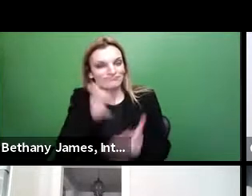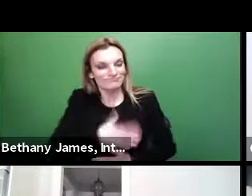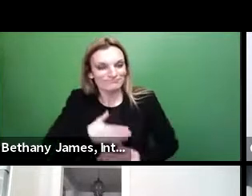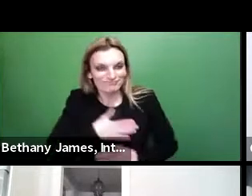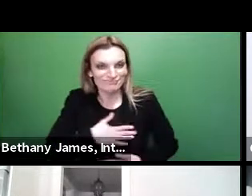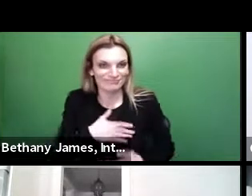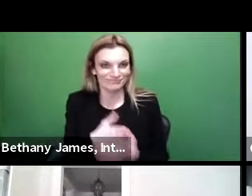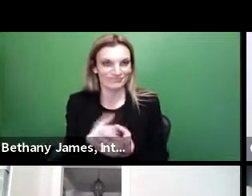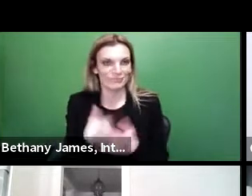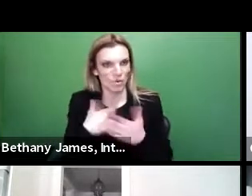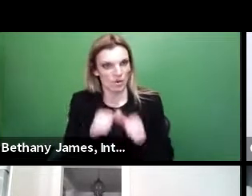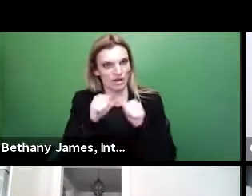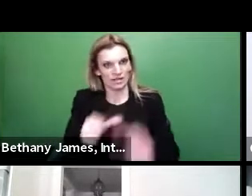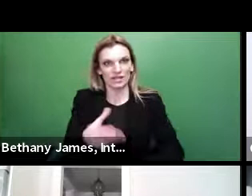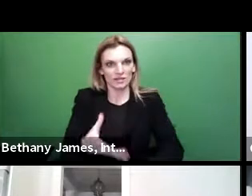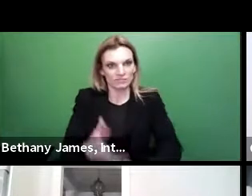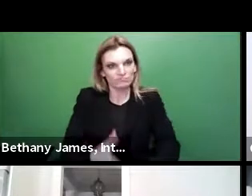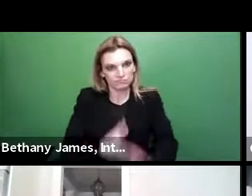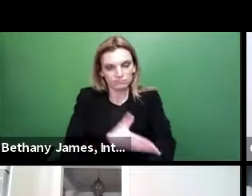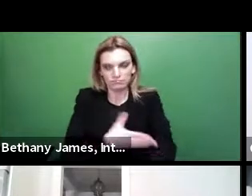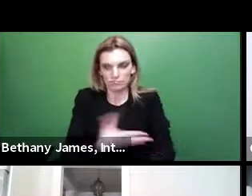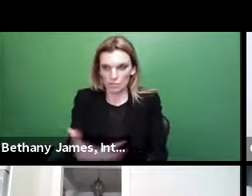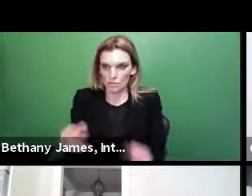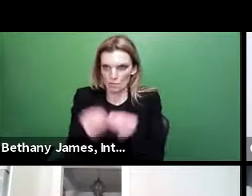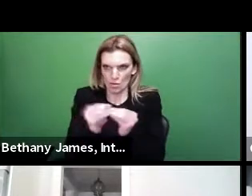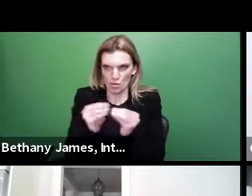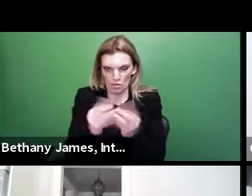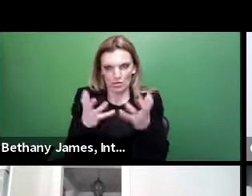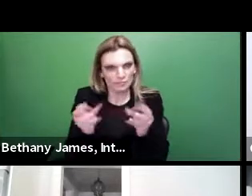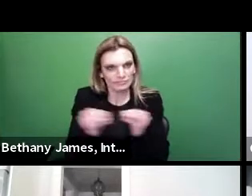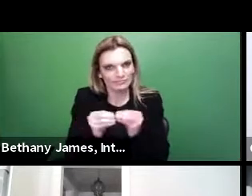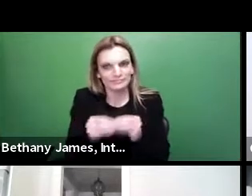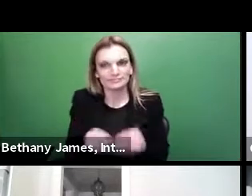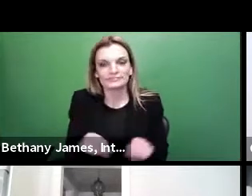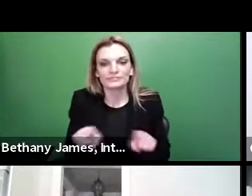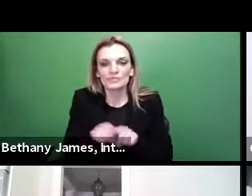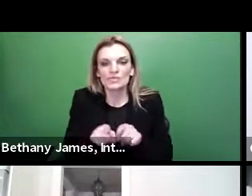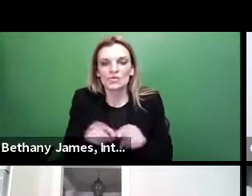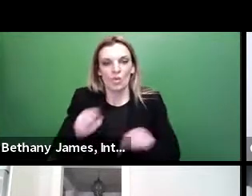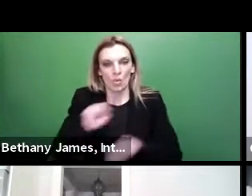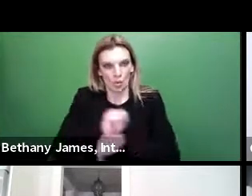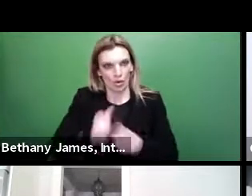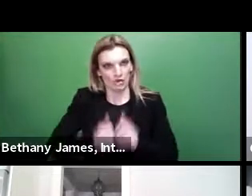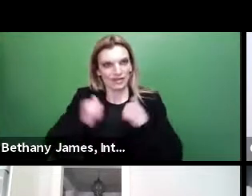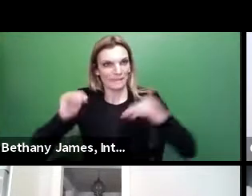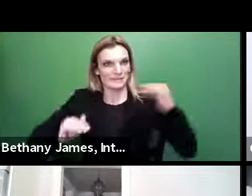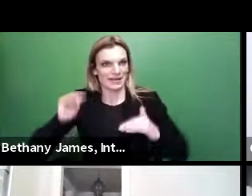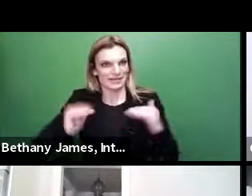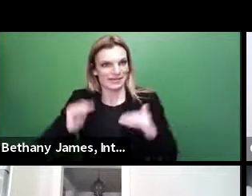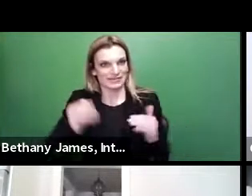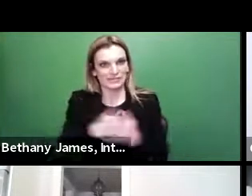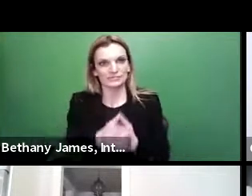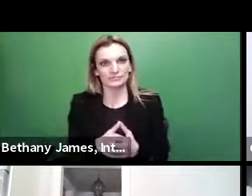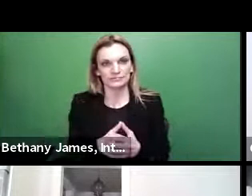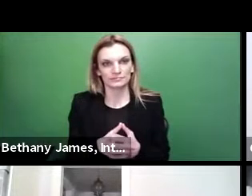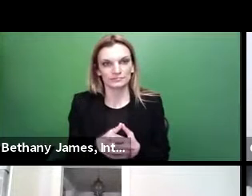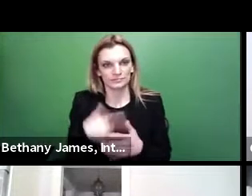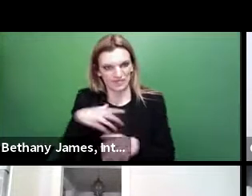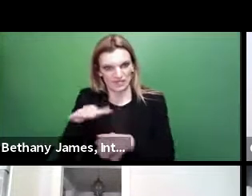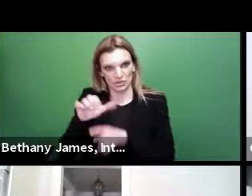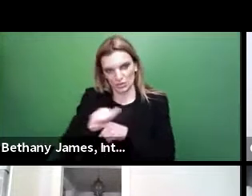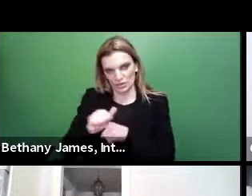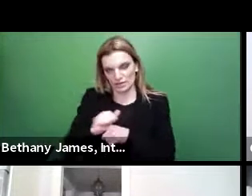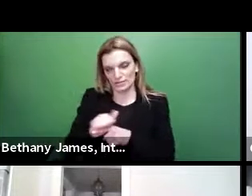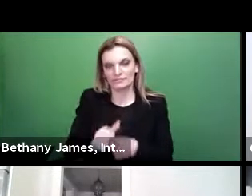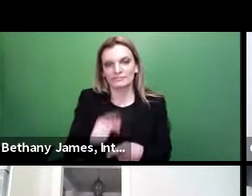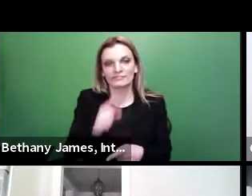to build on that. The other focus of the training was the work-life balance. Just moving on now, for some time,